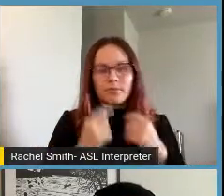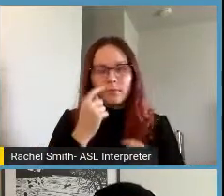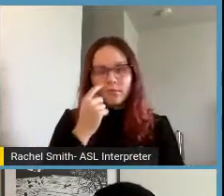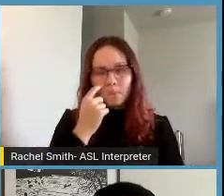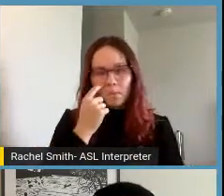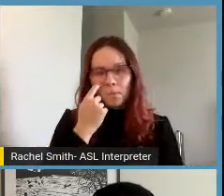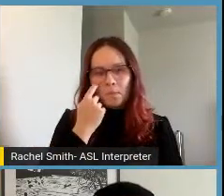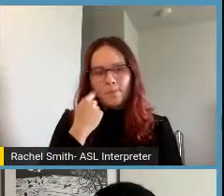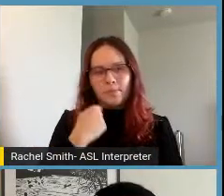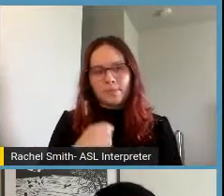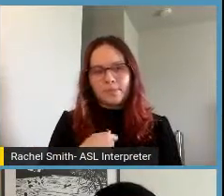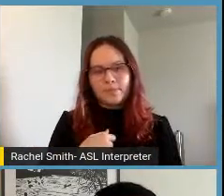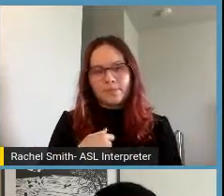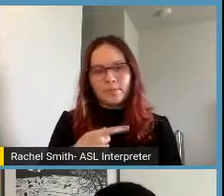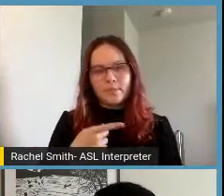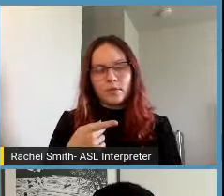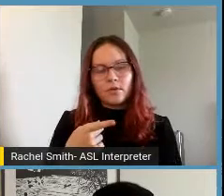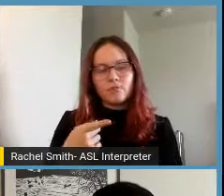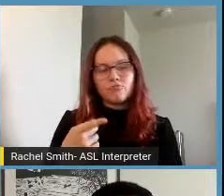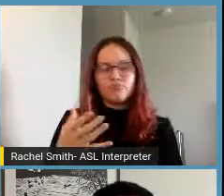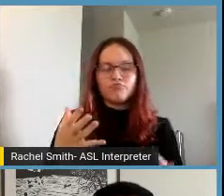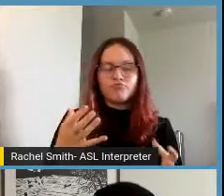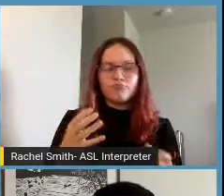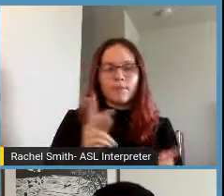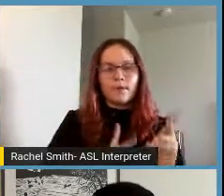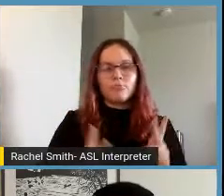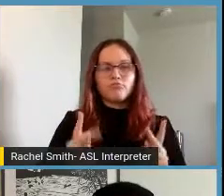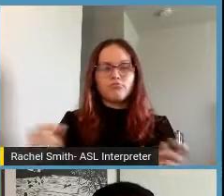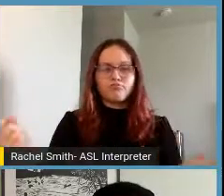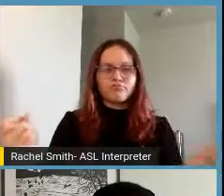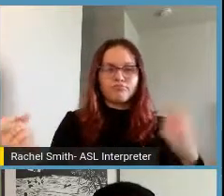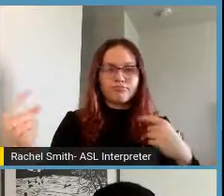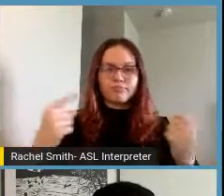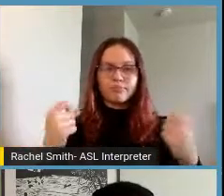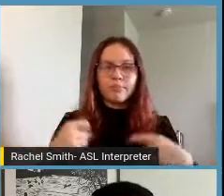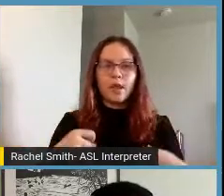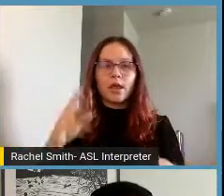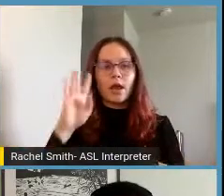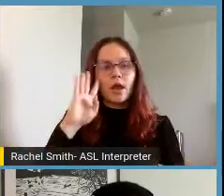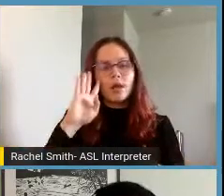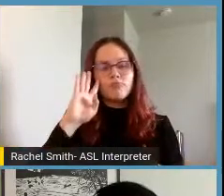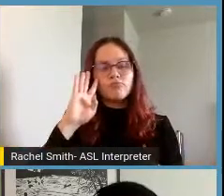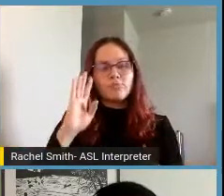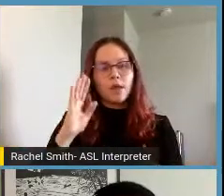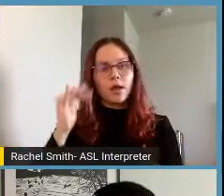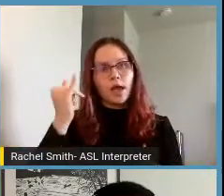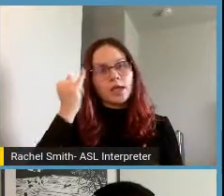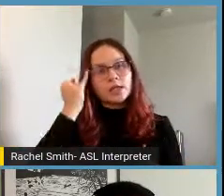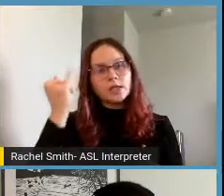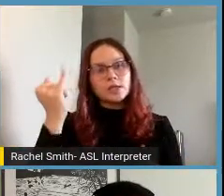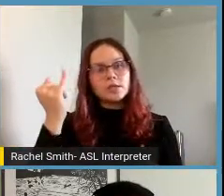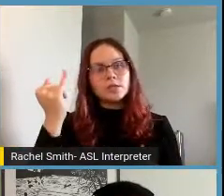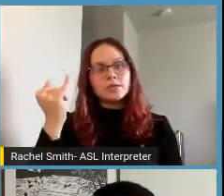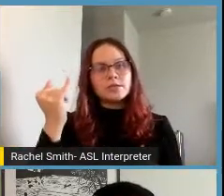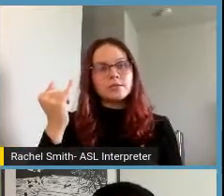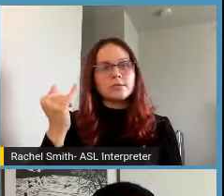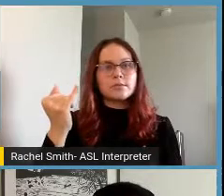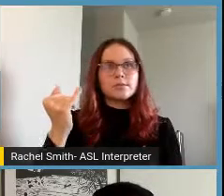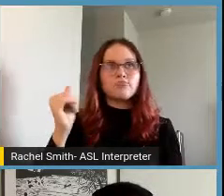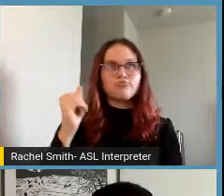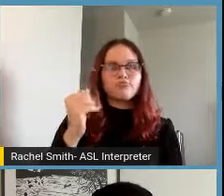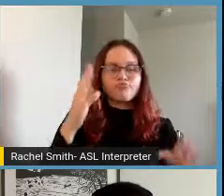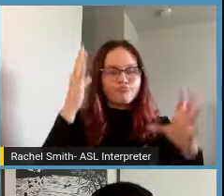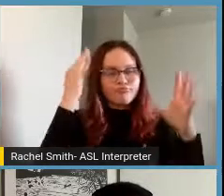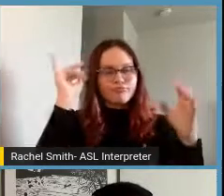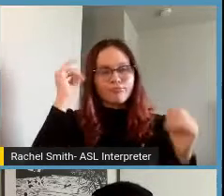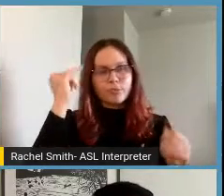in their visions and ideas for the future of museums. And of course, the challenge that we have right now, museums are really